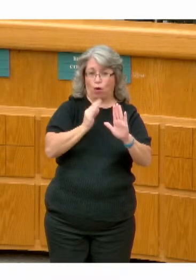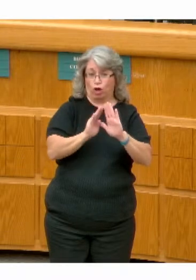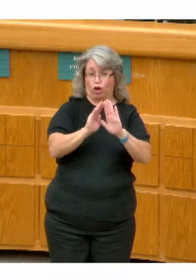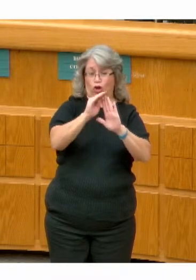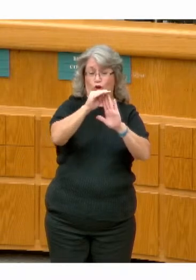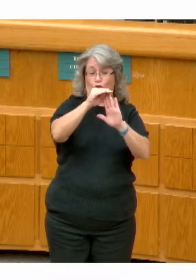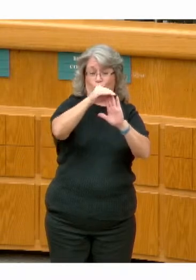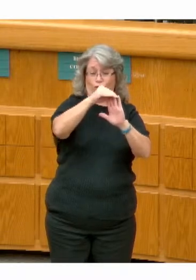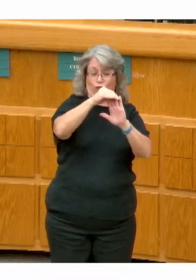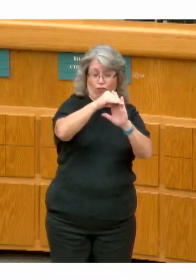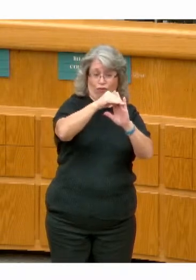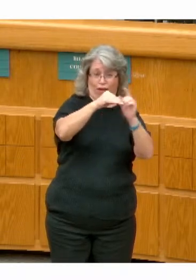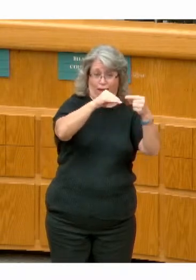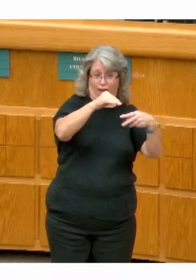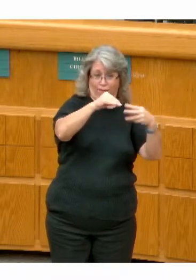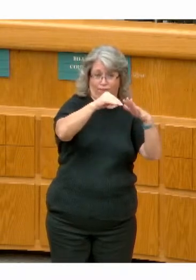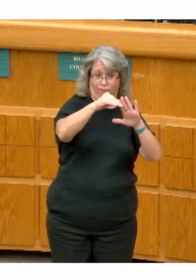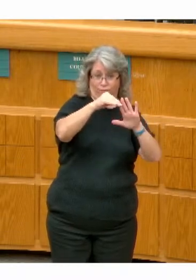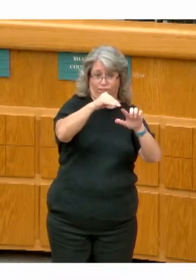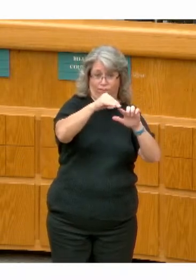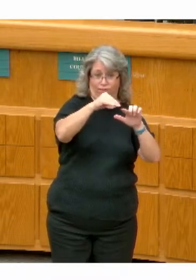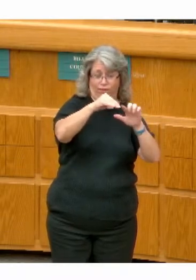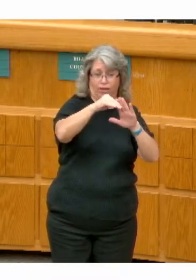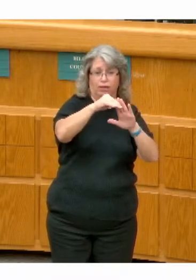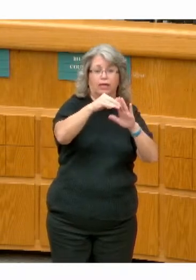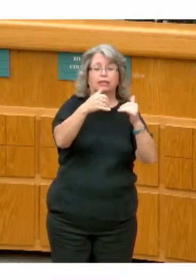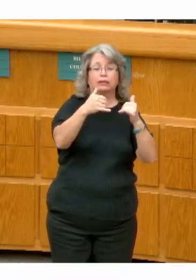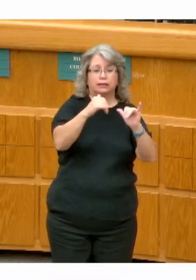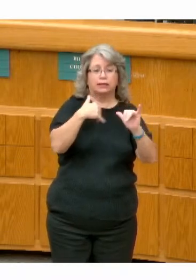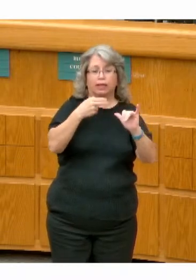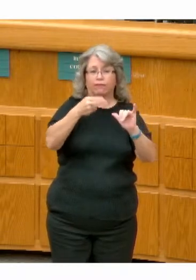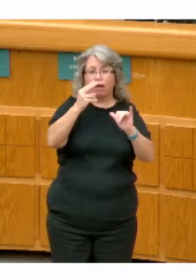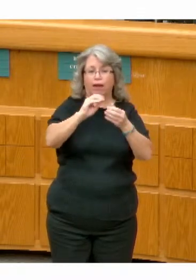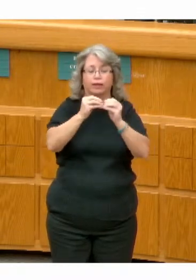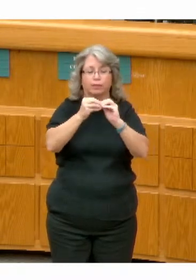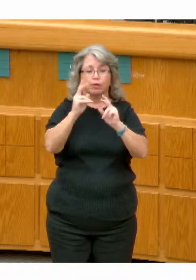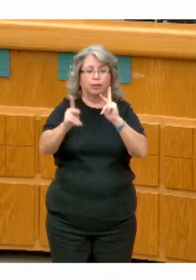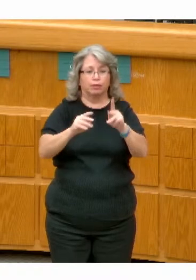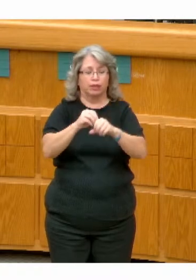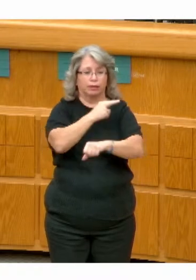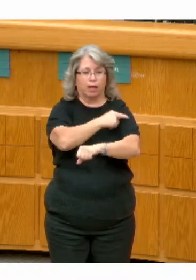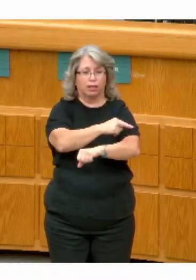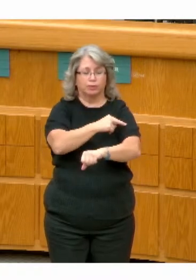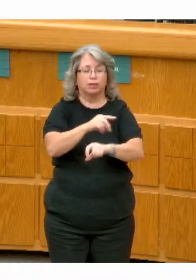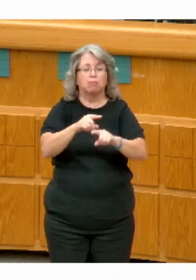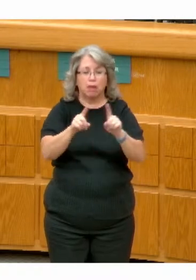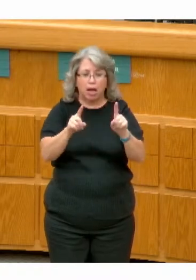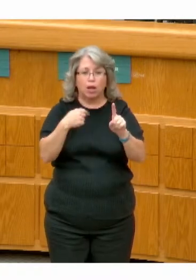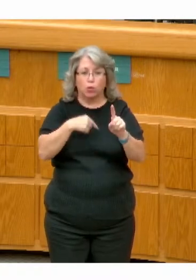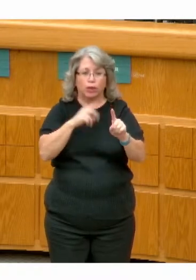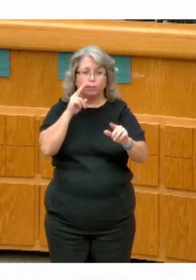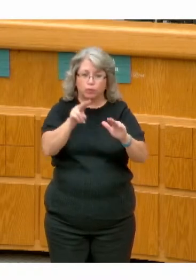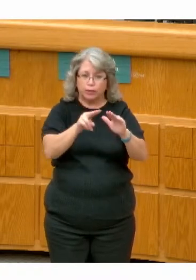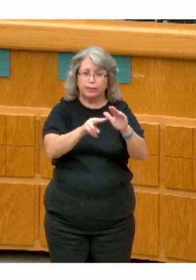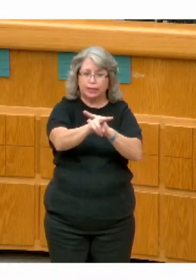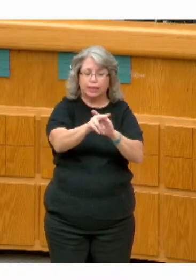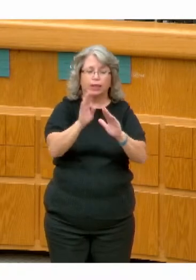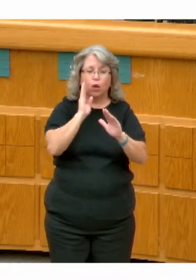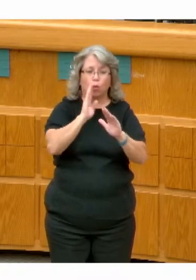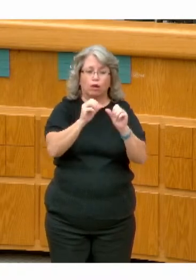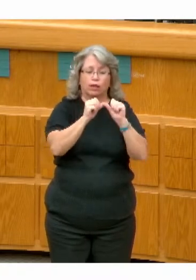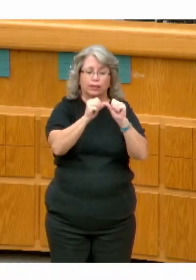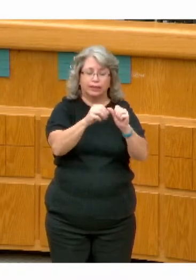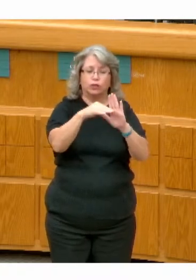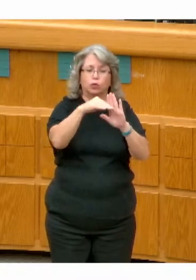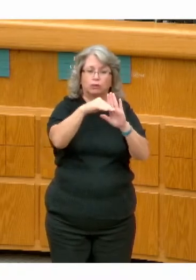COVID in our hospitals, but we project that that's going to continue to decline for the foreseeable future should we not have any